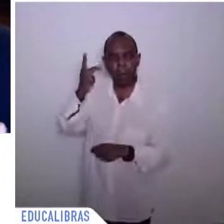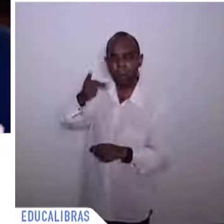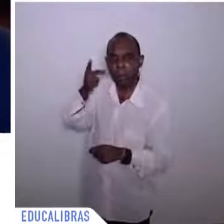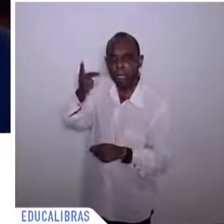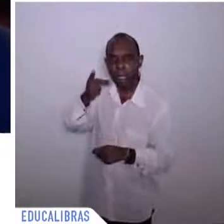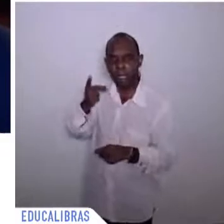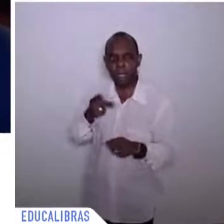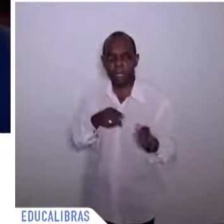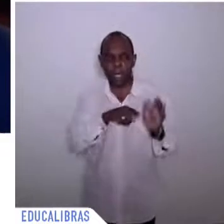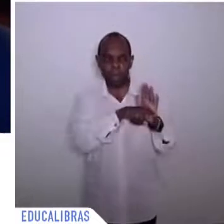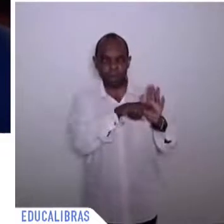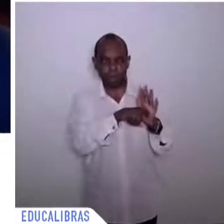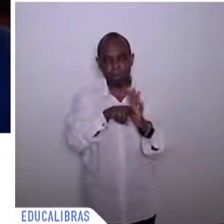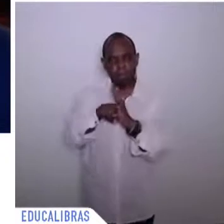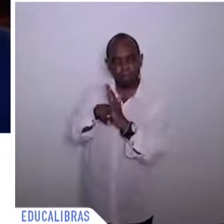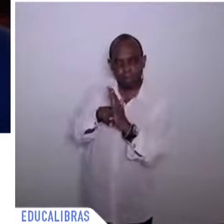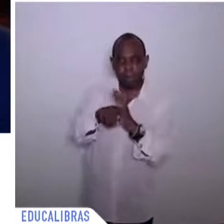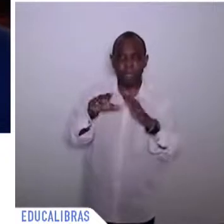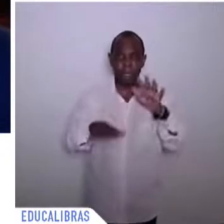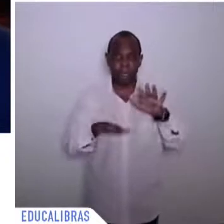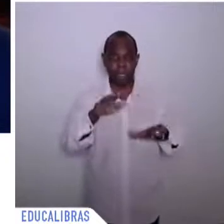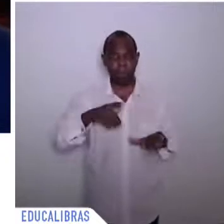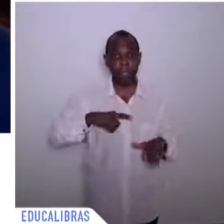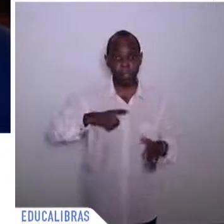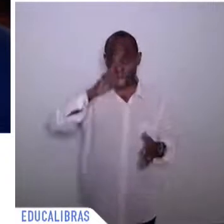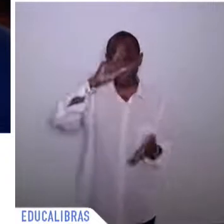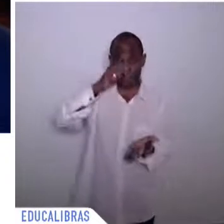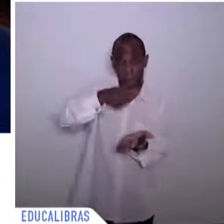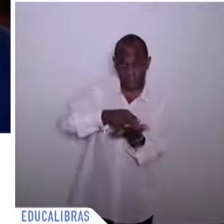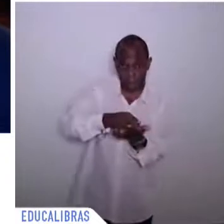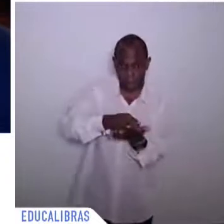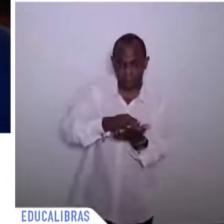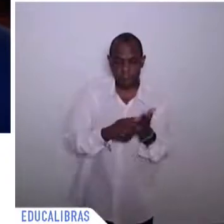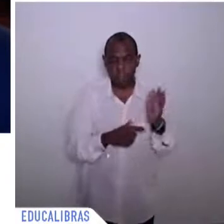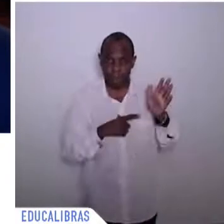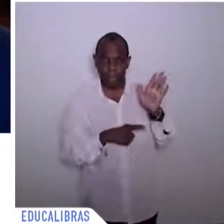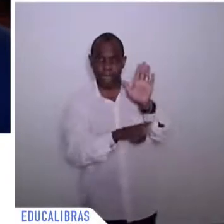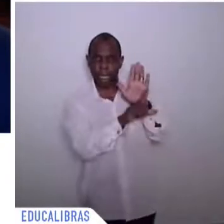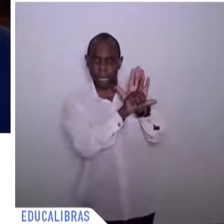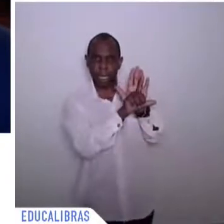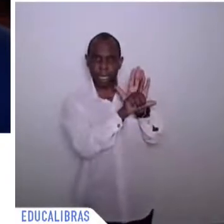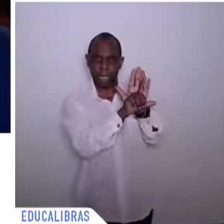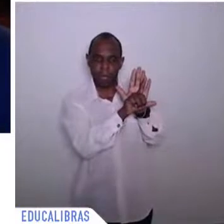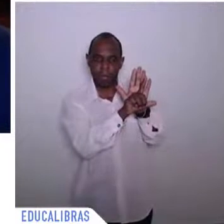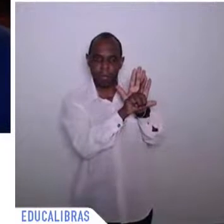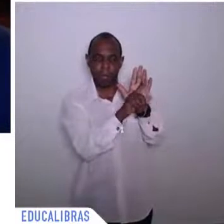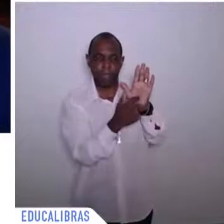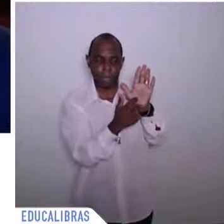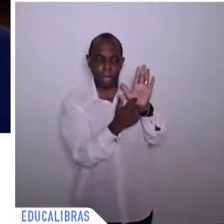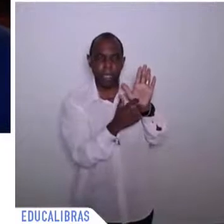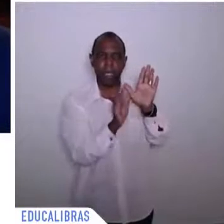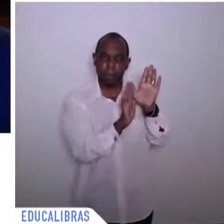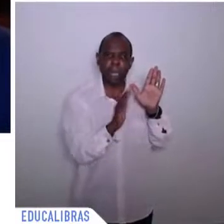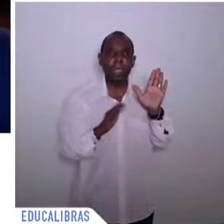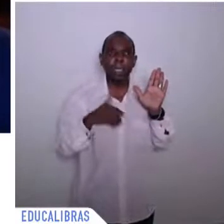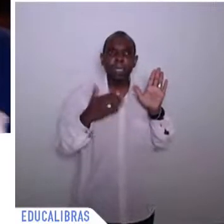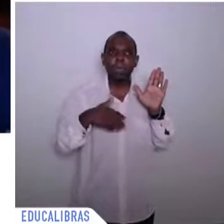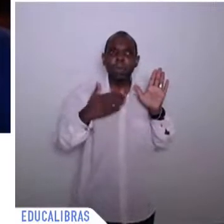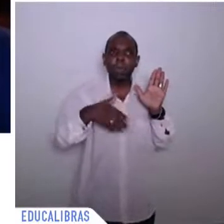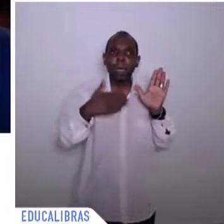the politics and economy. And many times when decisions are made as far as laws are